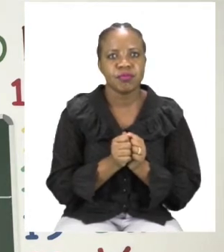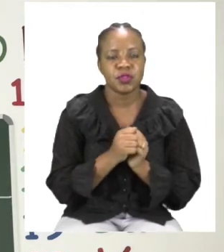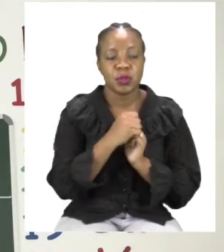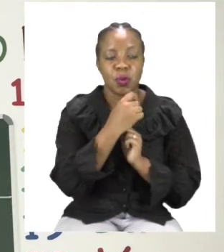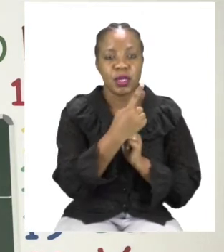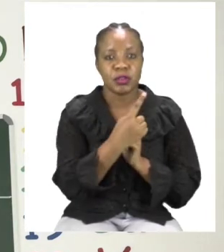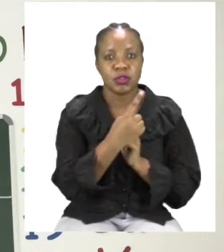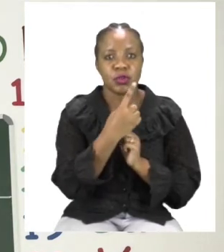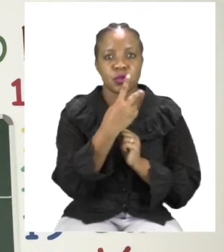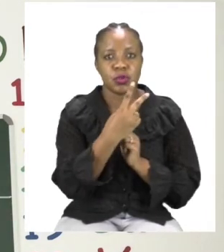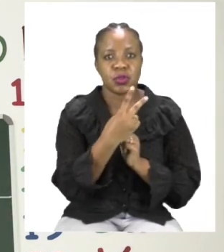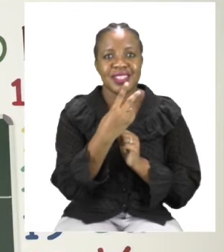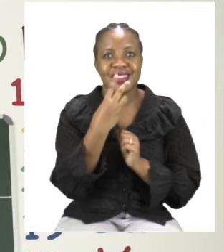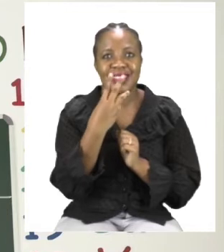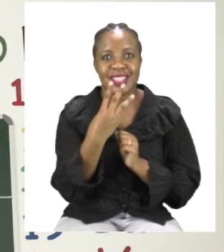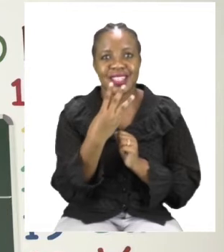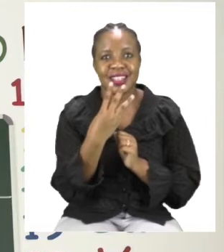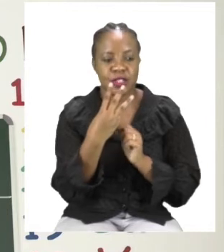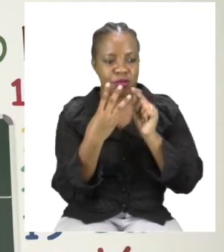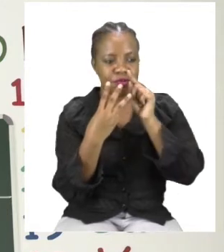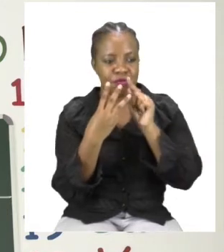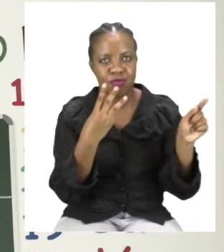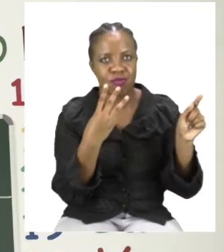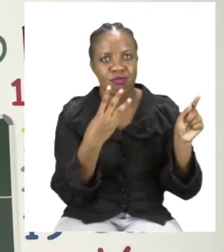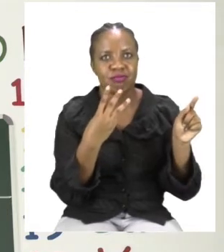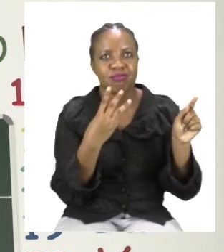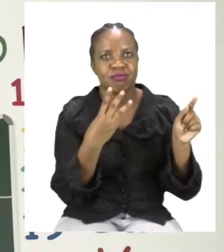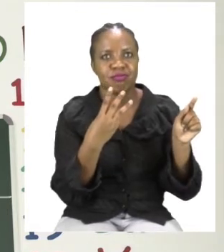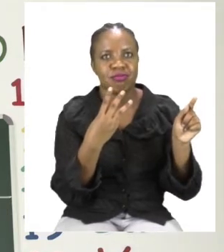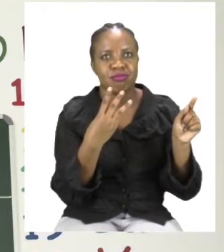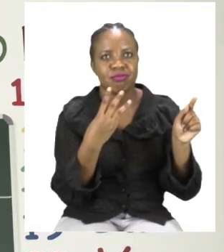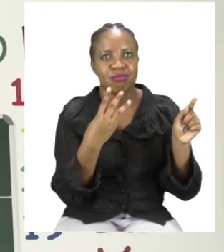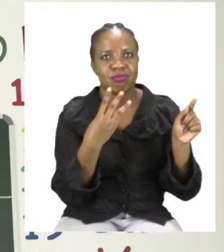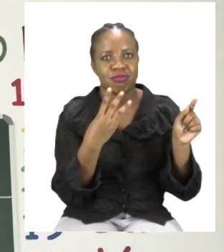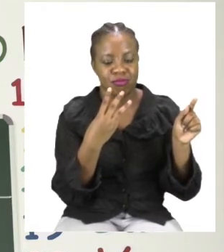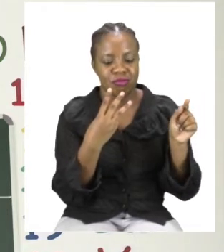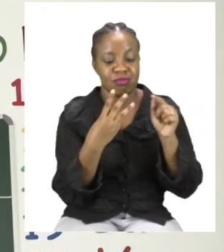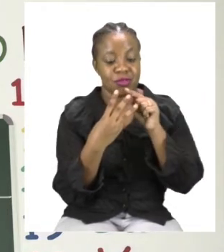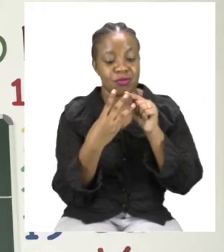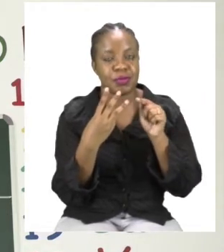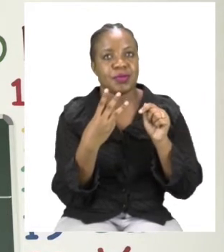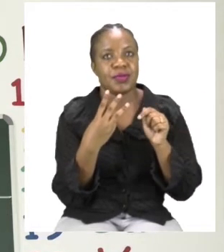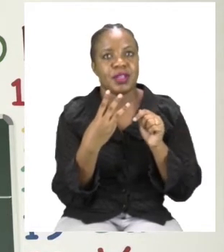1, 2, 3. So we are going to cross out the first 3.